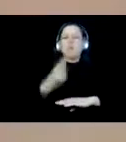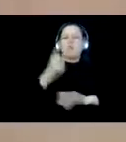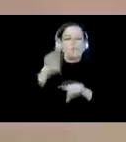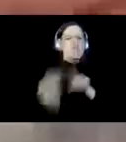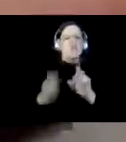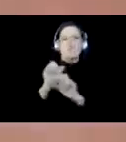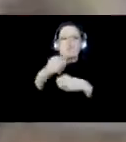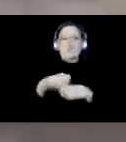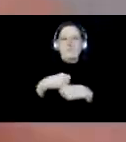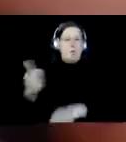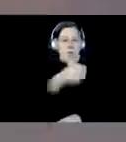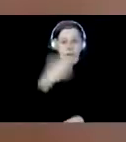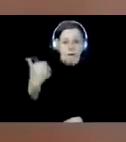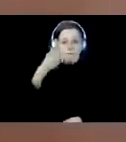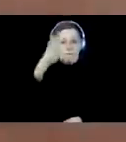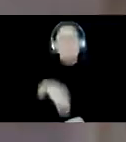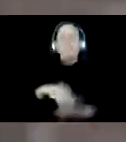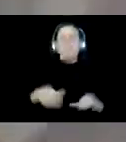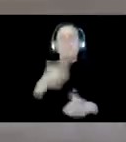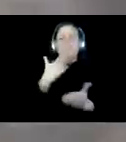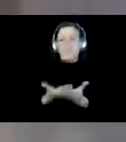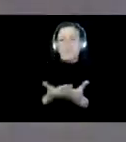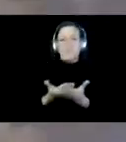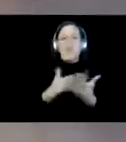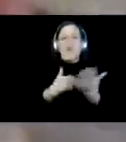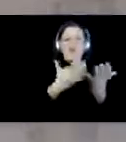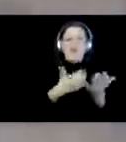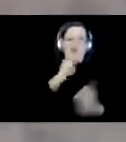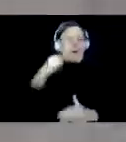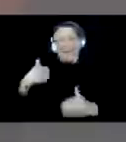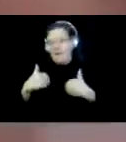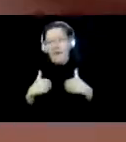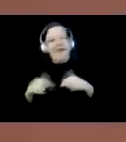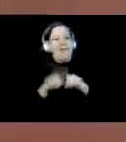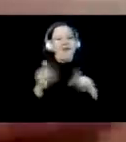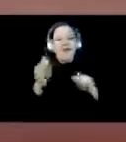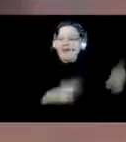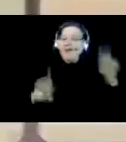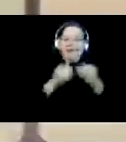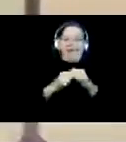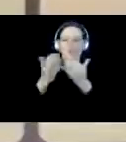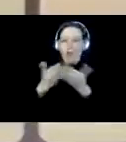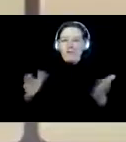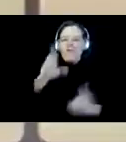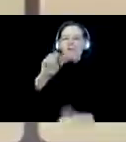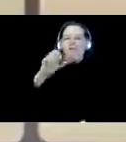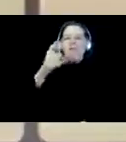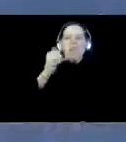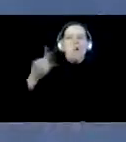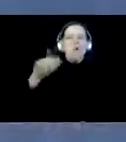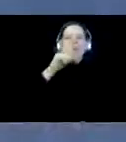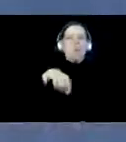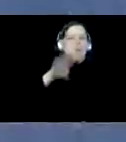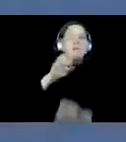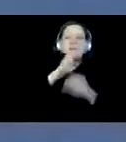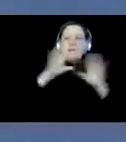would do anything. It's the wanting, not the having. Same with people as in objects. Rose gold doesn't need to be anything at all.